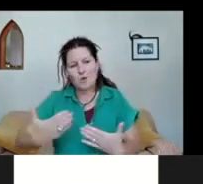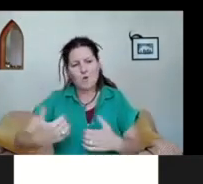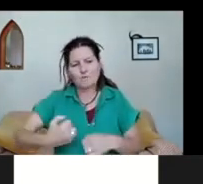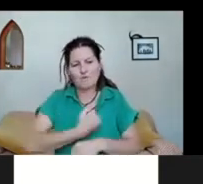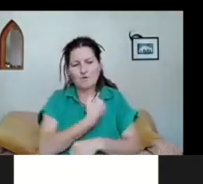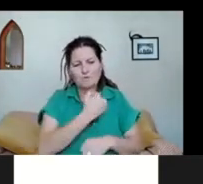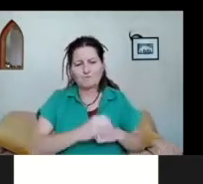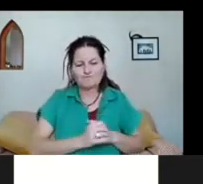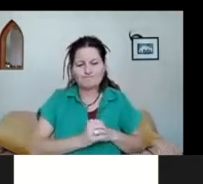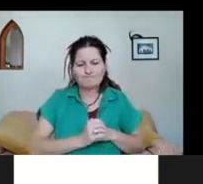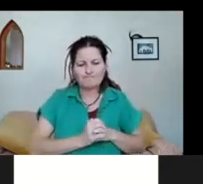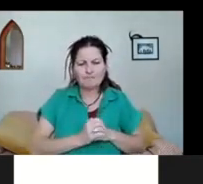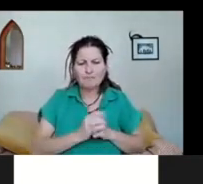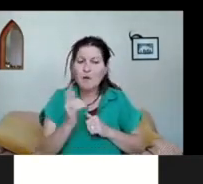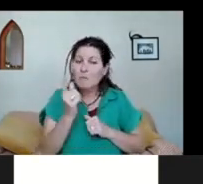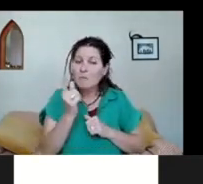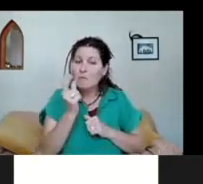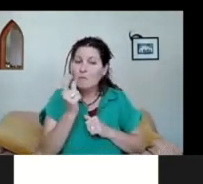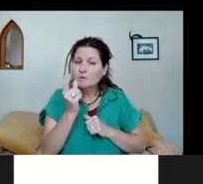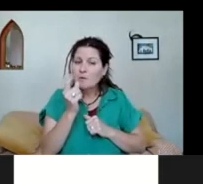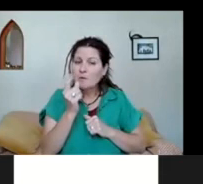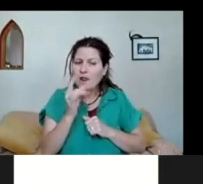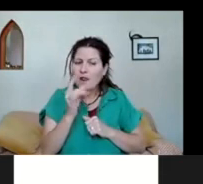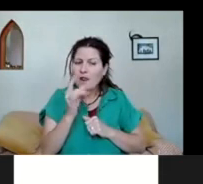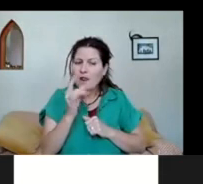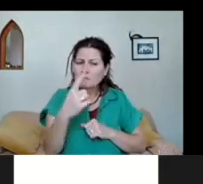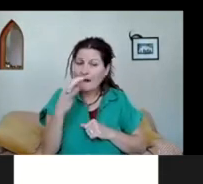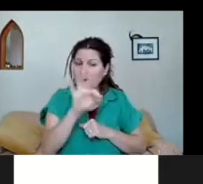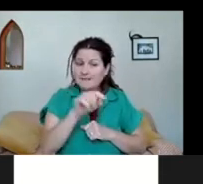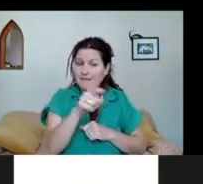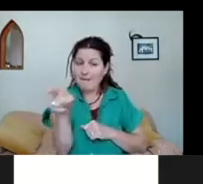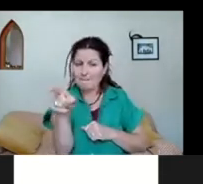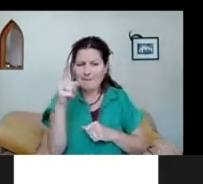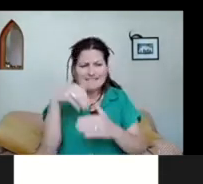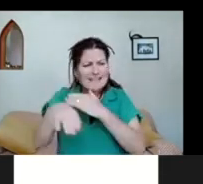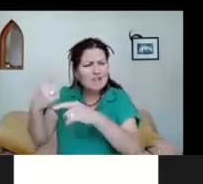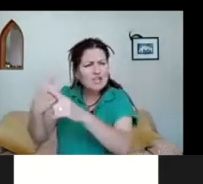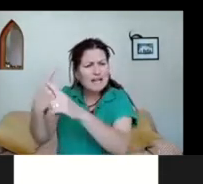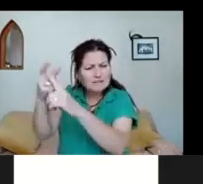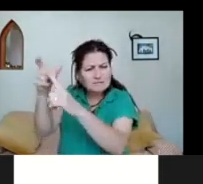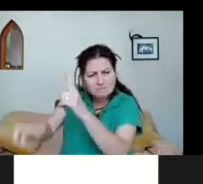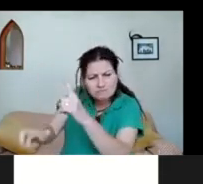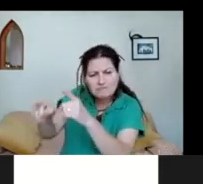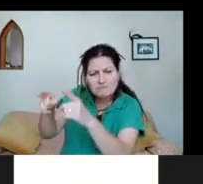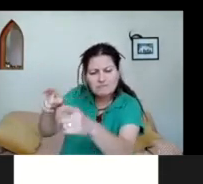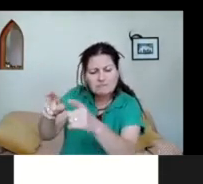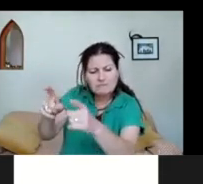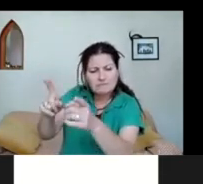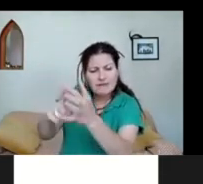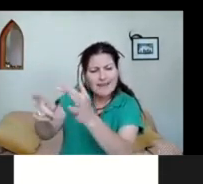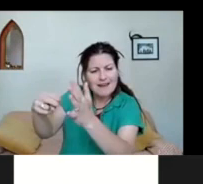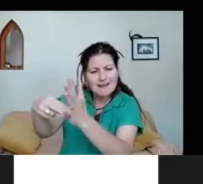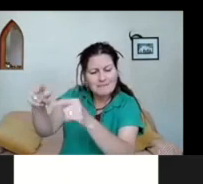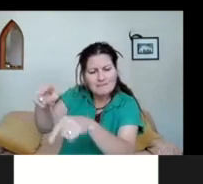But it is possibly a question that we could ask them. And again, I don't know if there is capacity that we can have conversation with